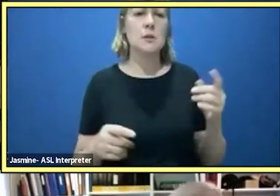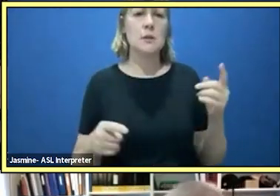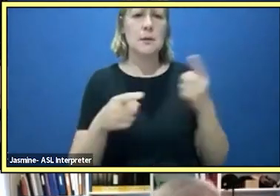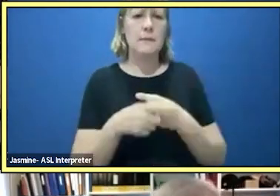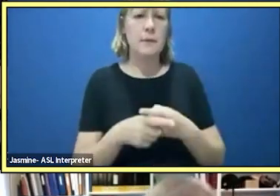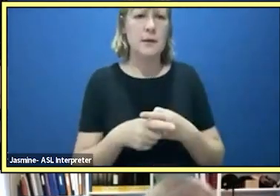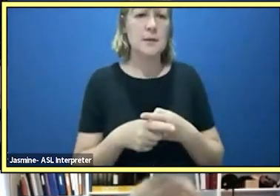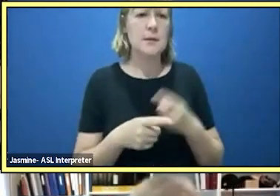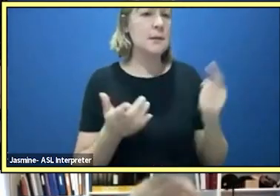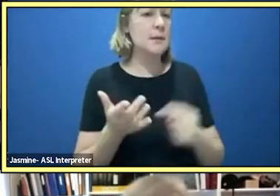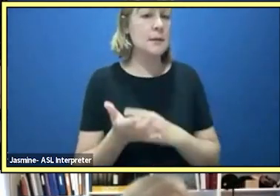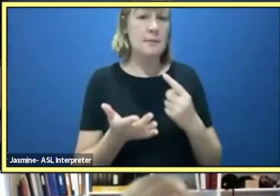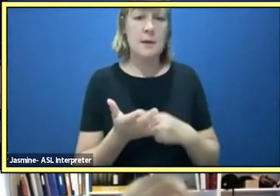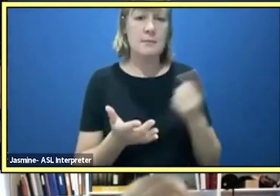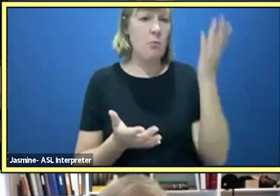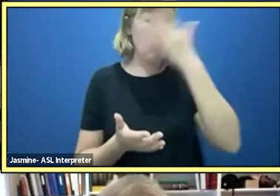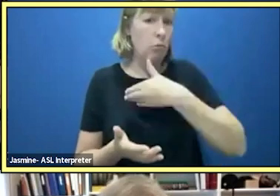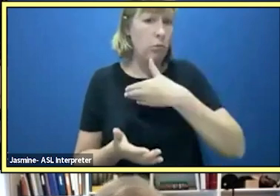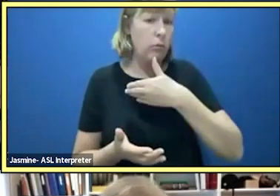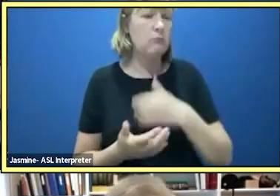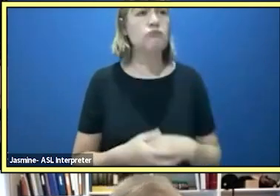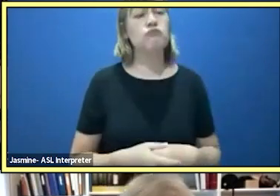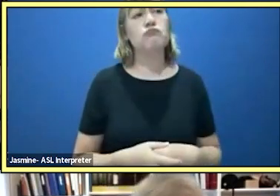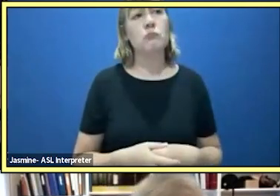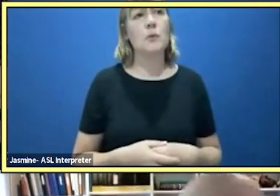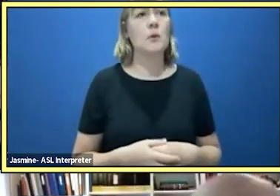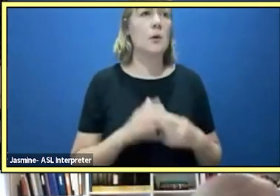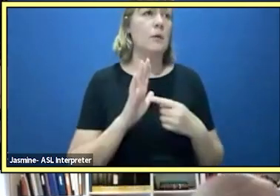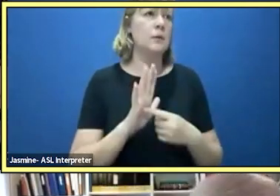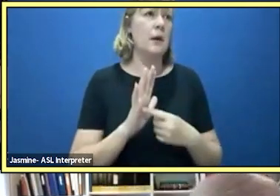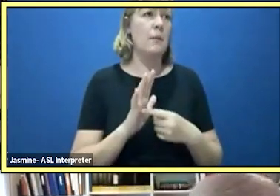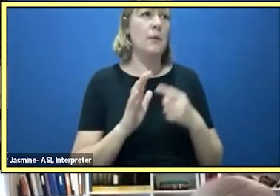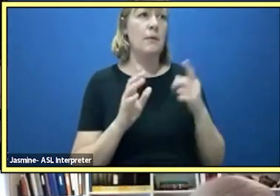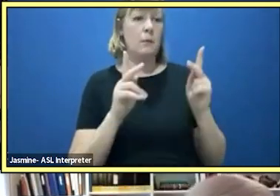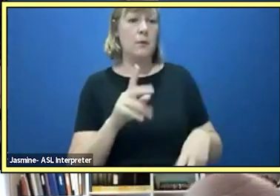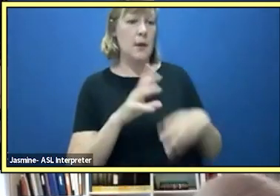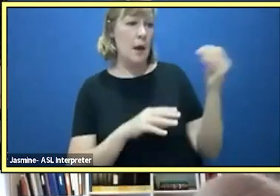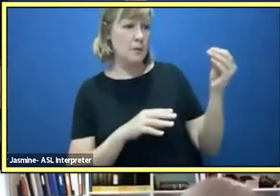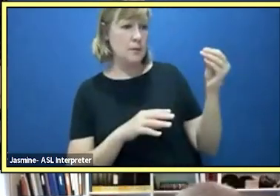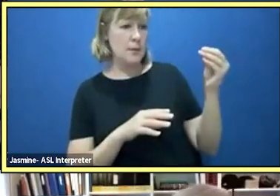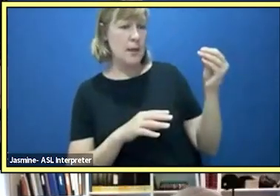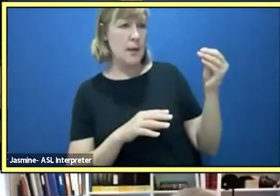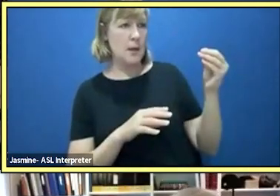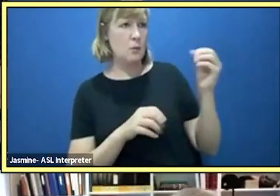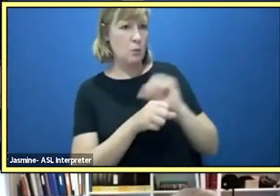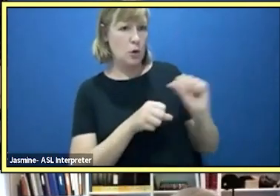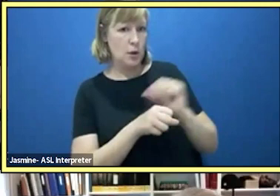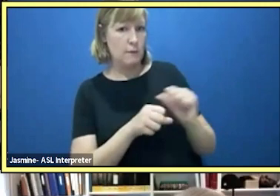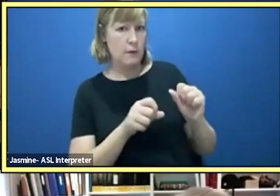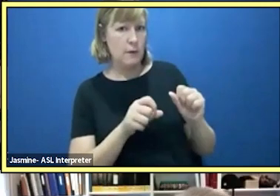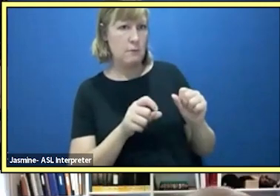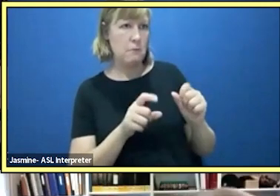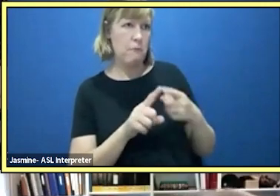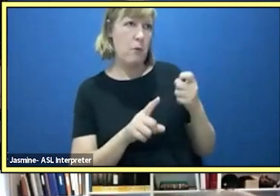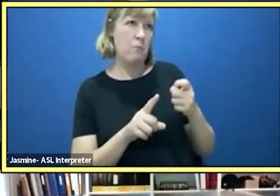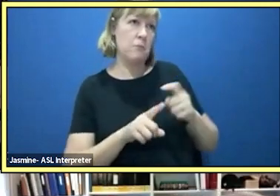have somebody outside kind of looking in from a different angle. Also, plans, I noticed, tend to